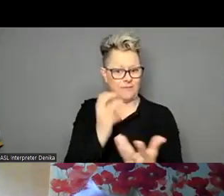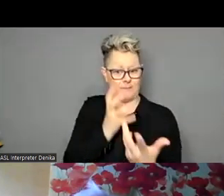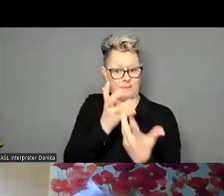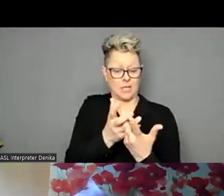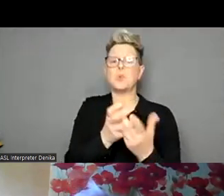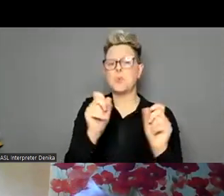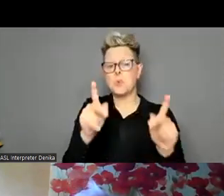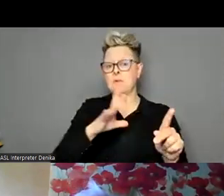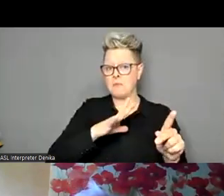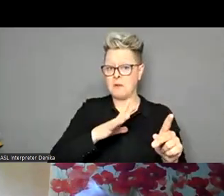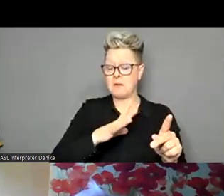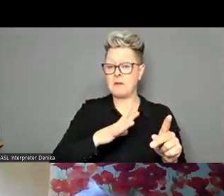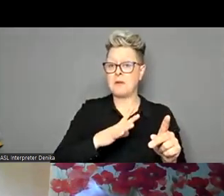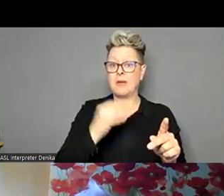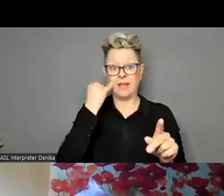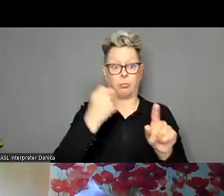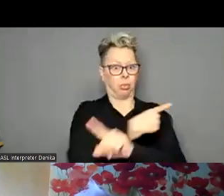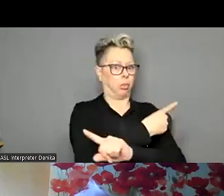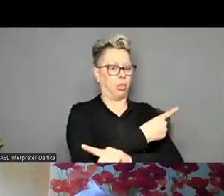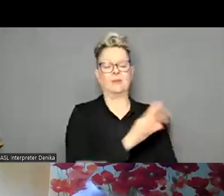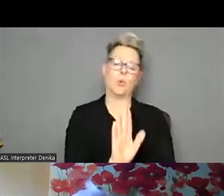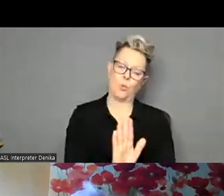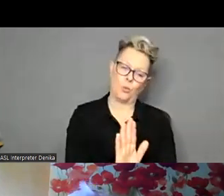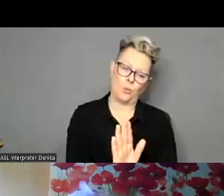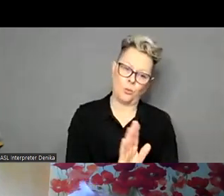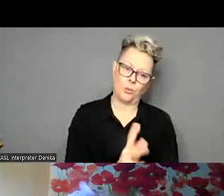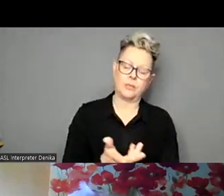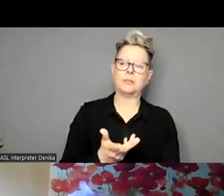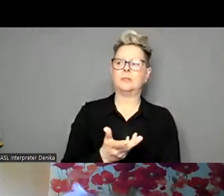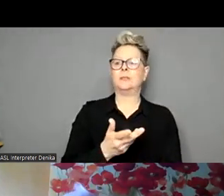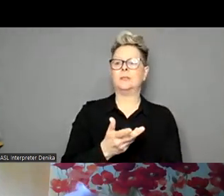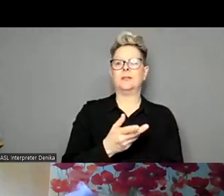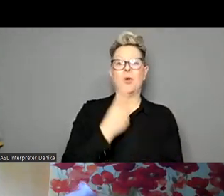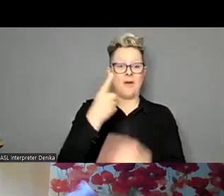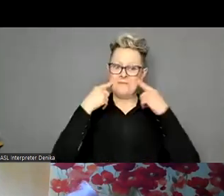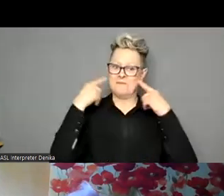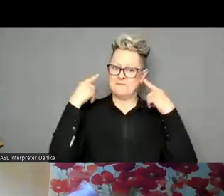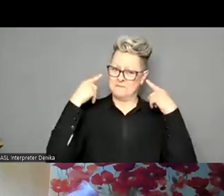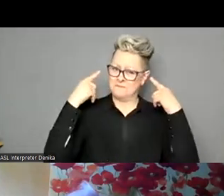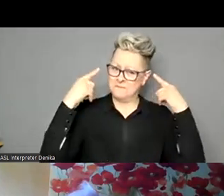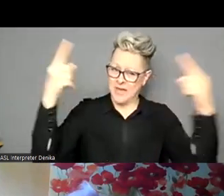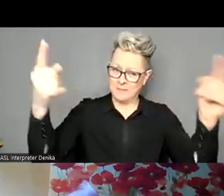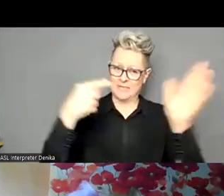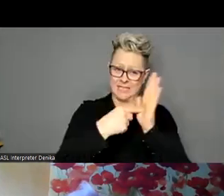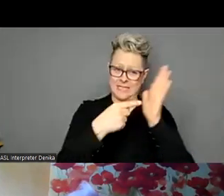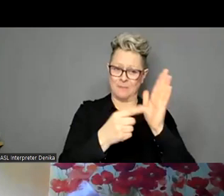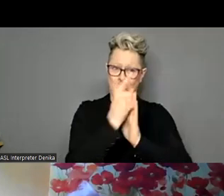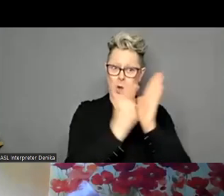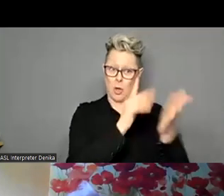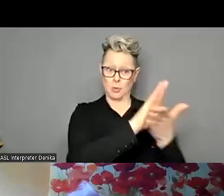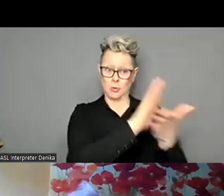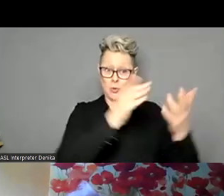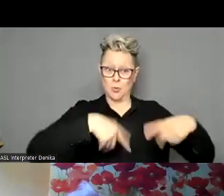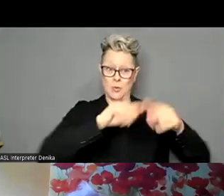But ultimately, I guess, yes. There's a famous example that everyone enjoys in law school of a farmer